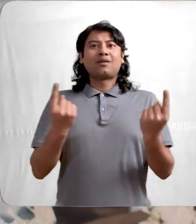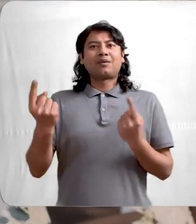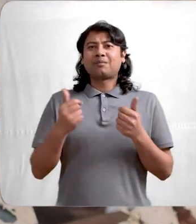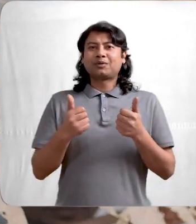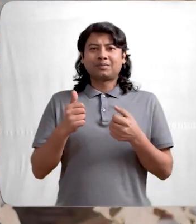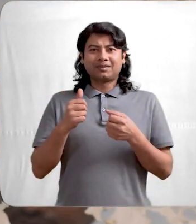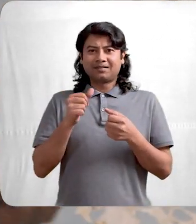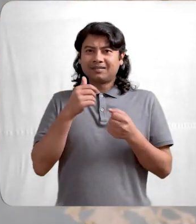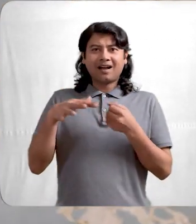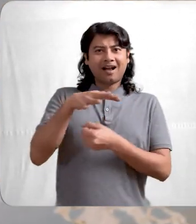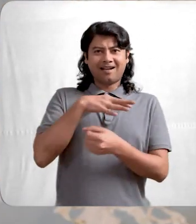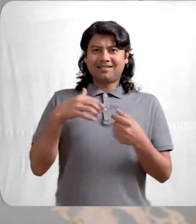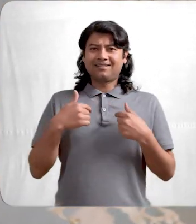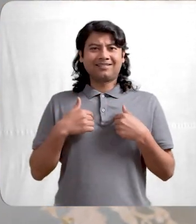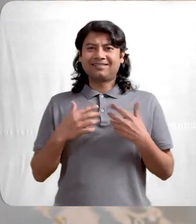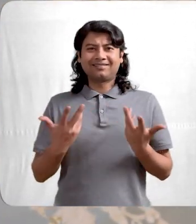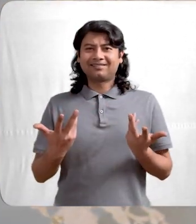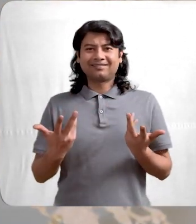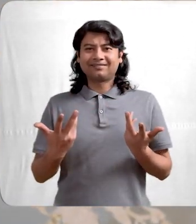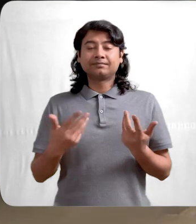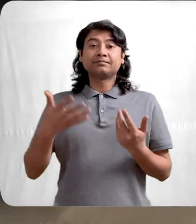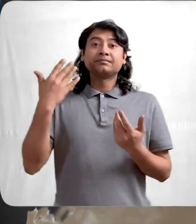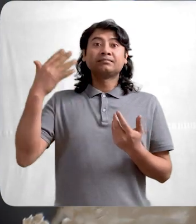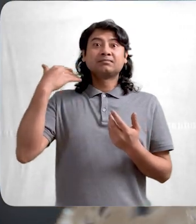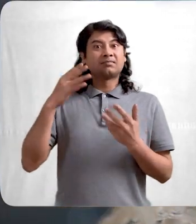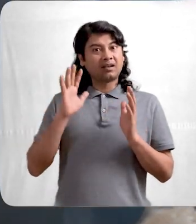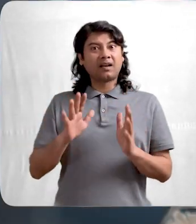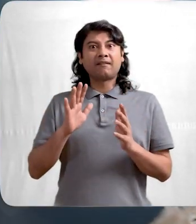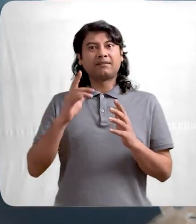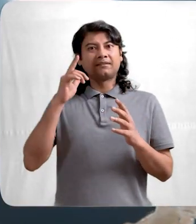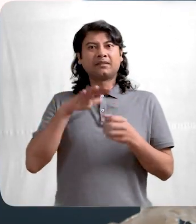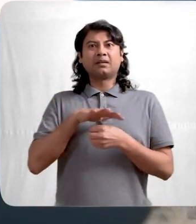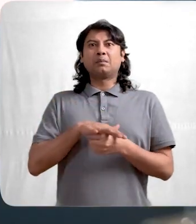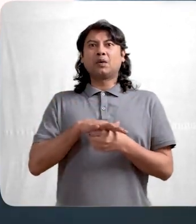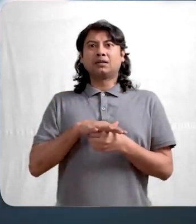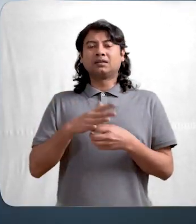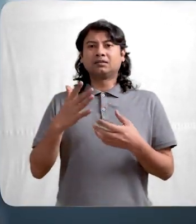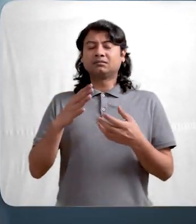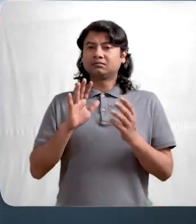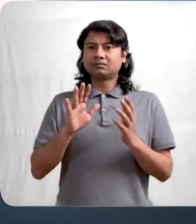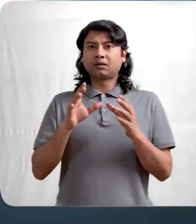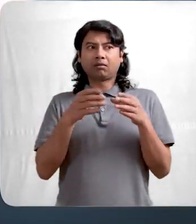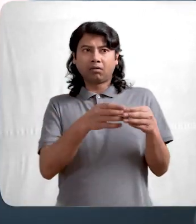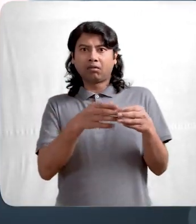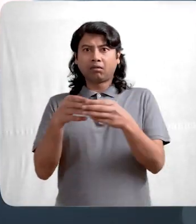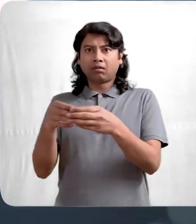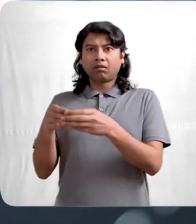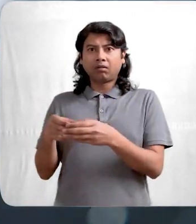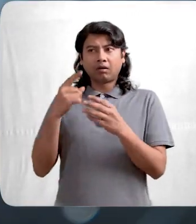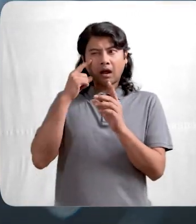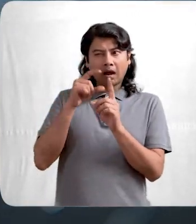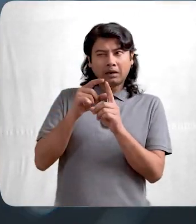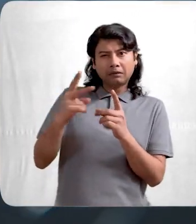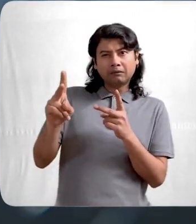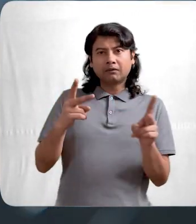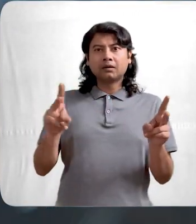exchanging. We are not like silos. We are not like an island. In our time, there is so much pressure or put people in